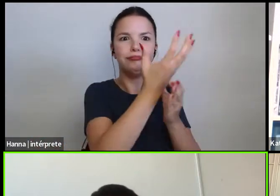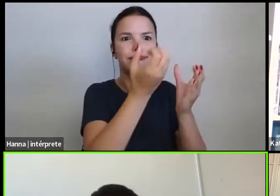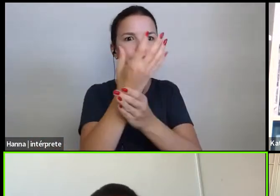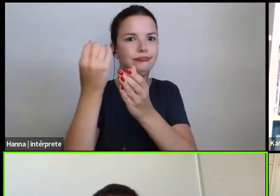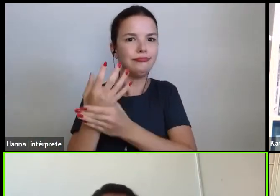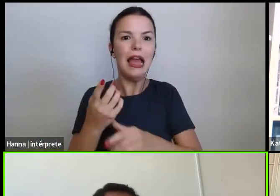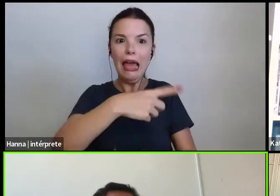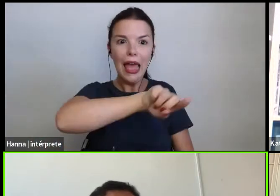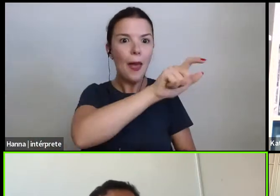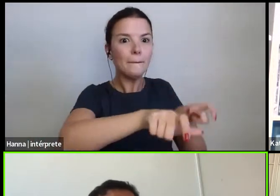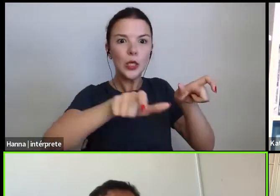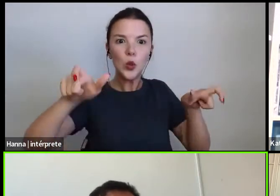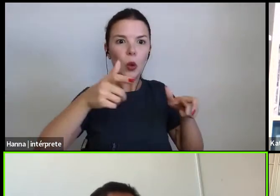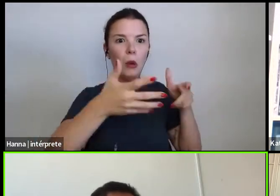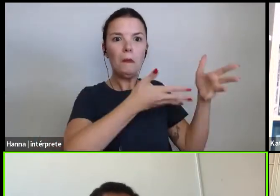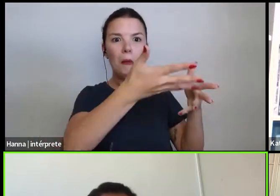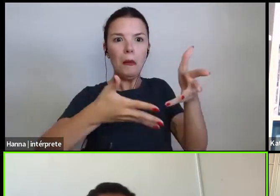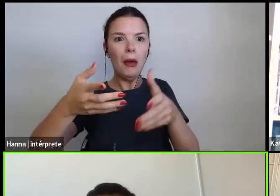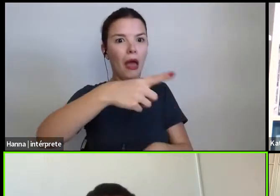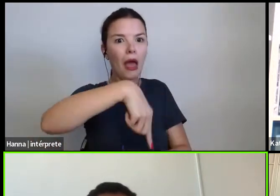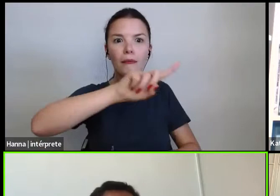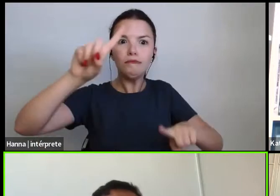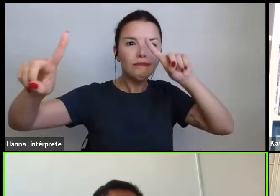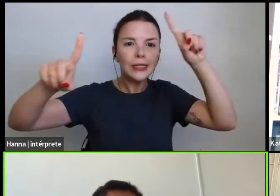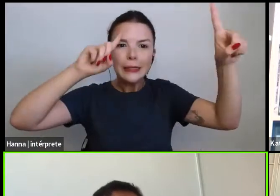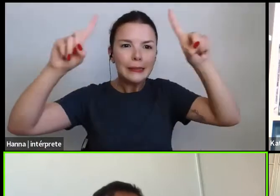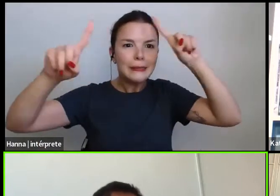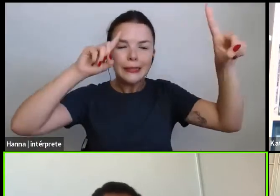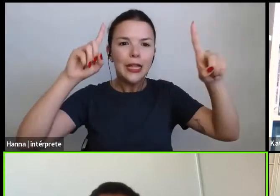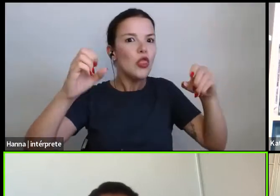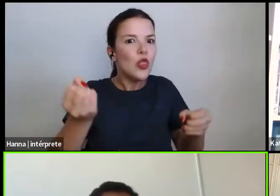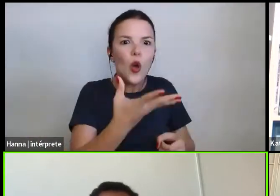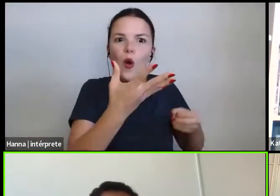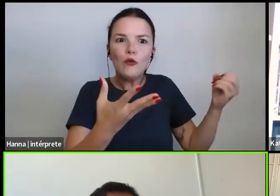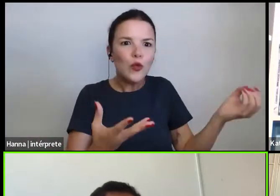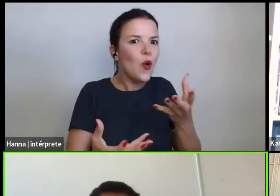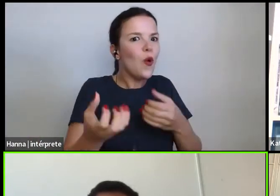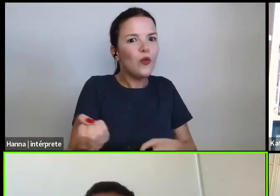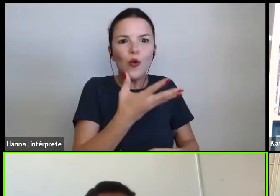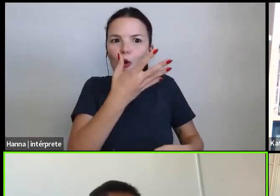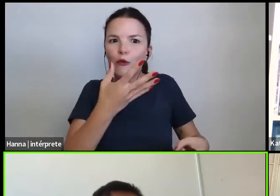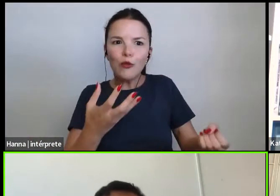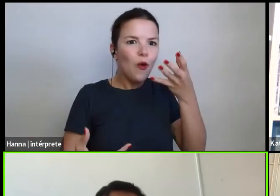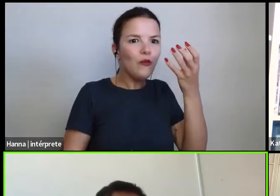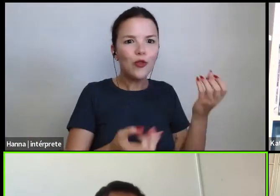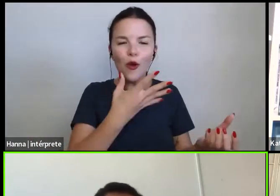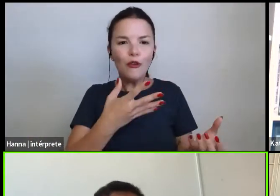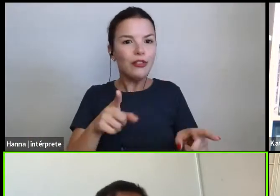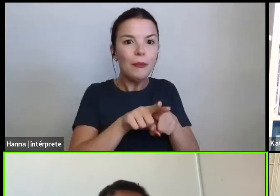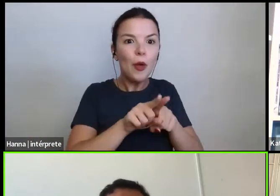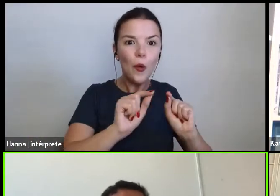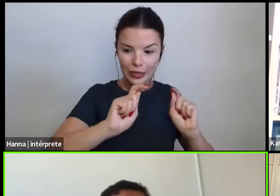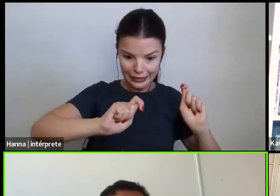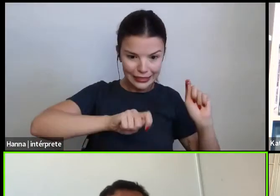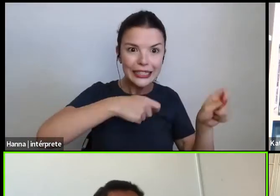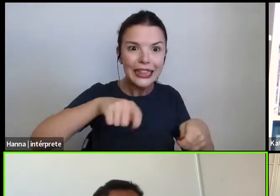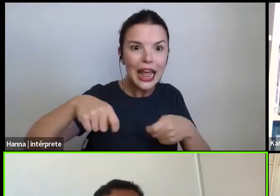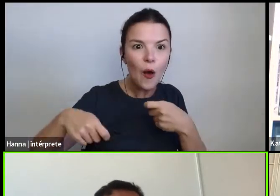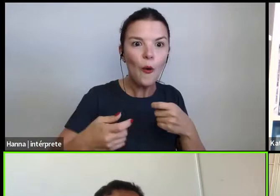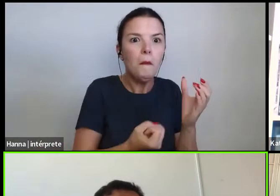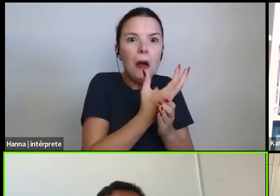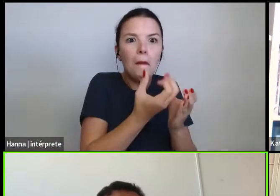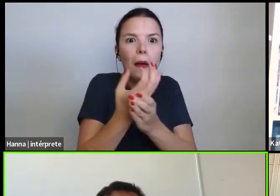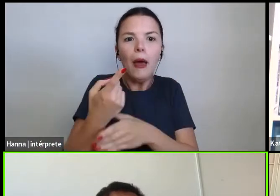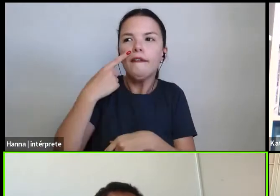to be creative, to come up with signs by mixing elements that are